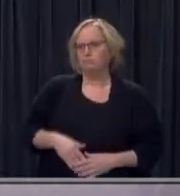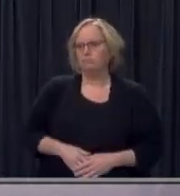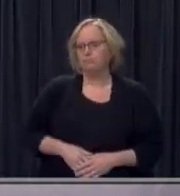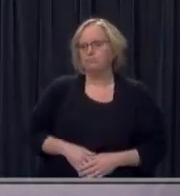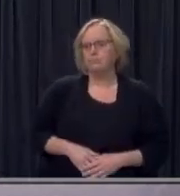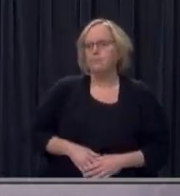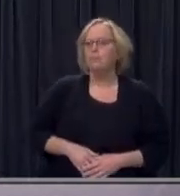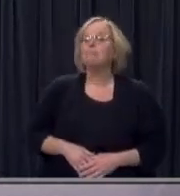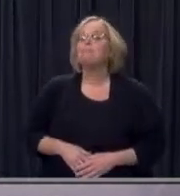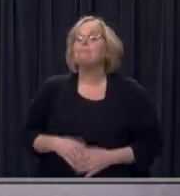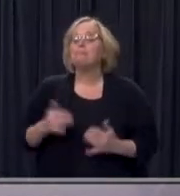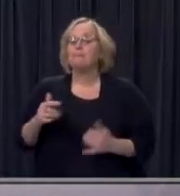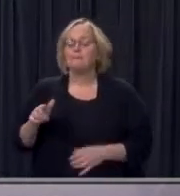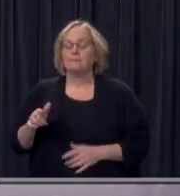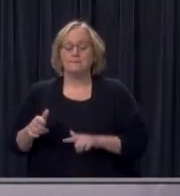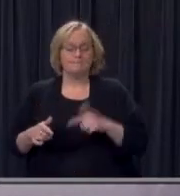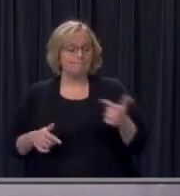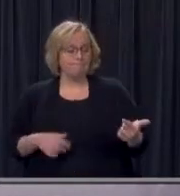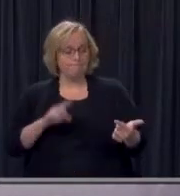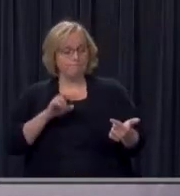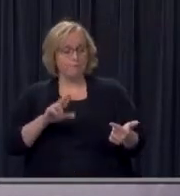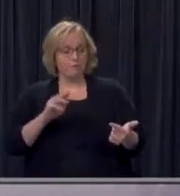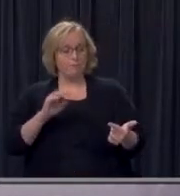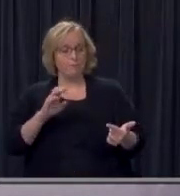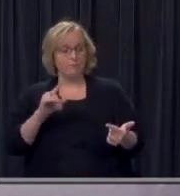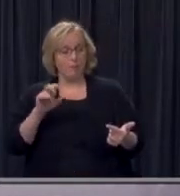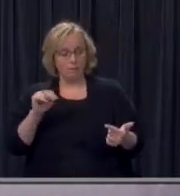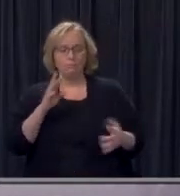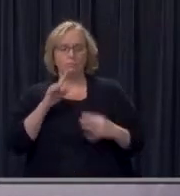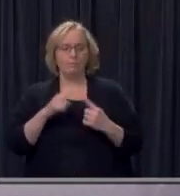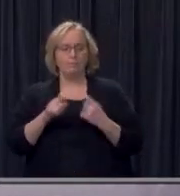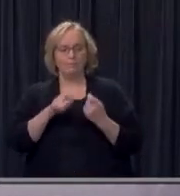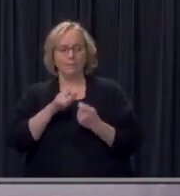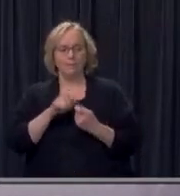With that, I'm going to turn back over to Dr. McMullen to talk about some of the specific data.